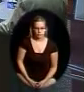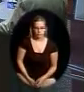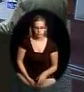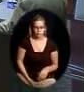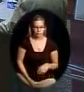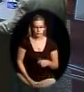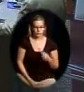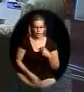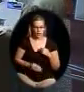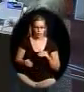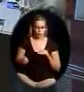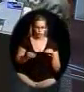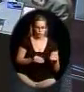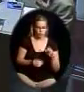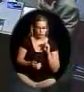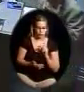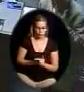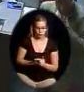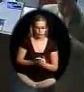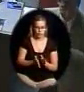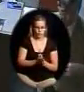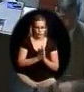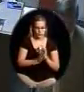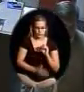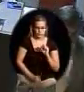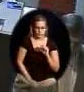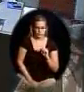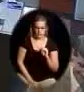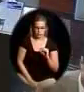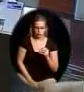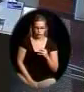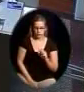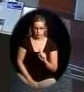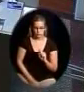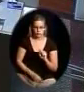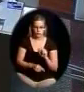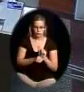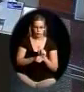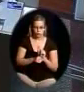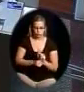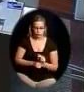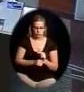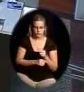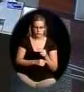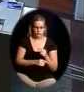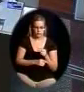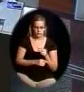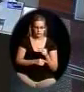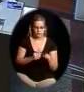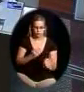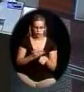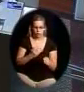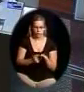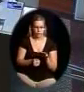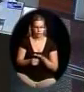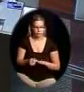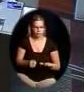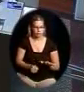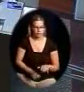Mr. Parker, I move that we approve the request from St. James High School to use the soccer field at ODAC on September 18, 2007.